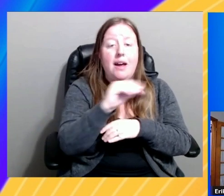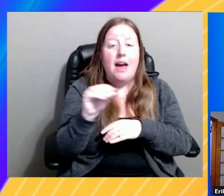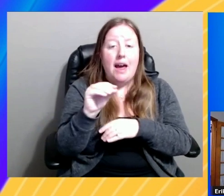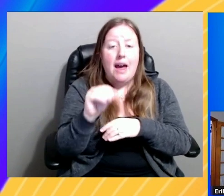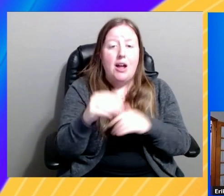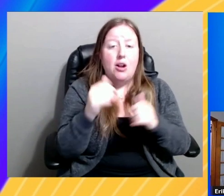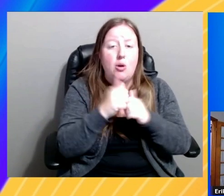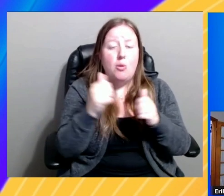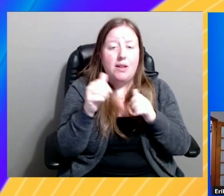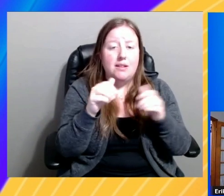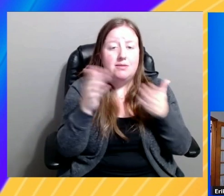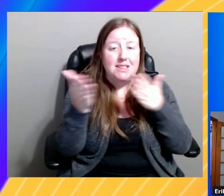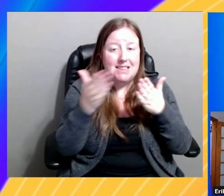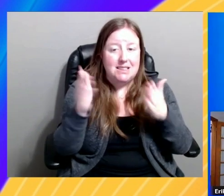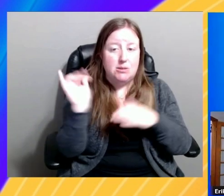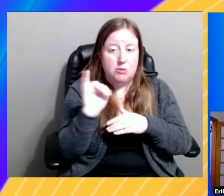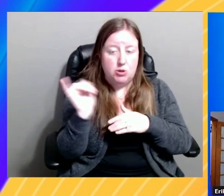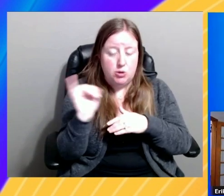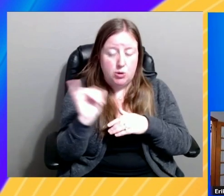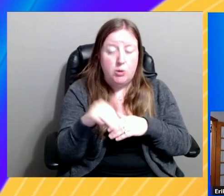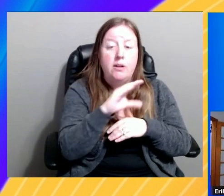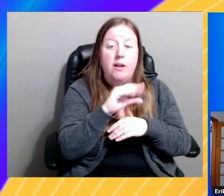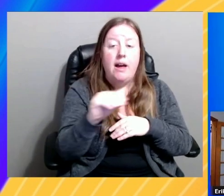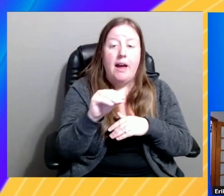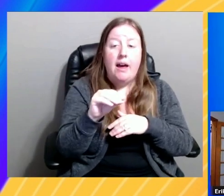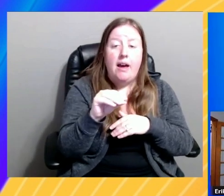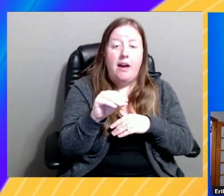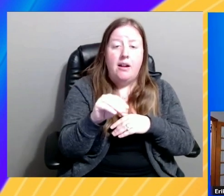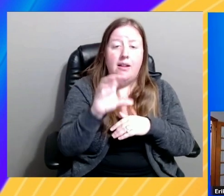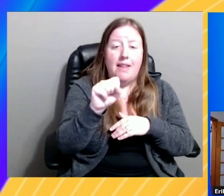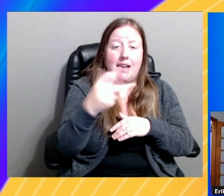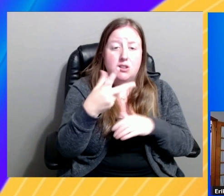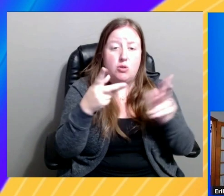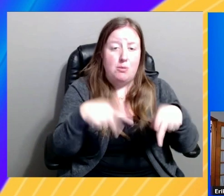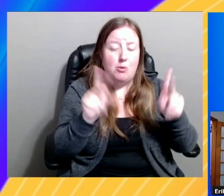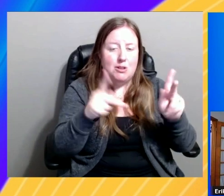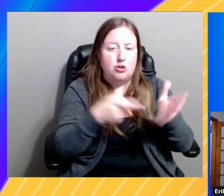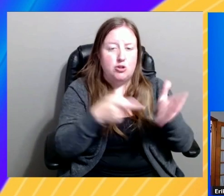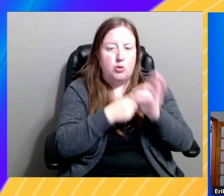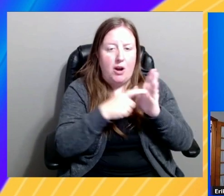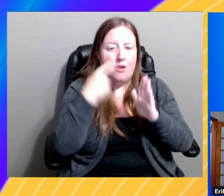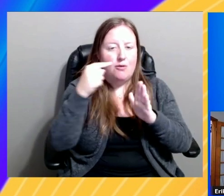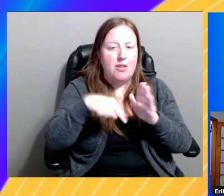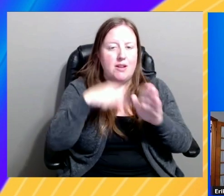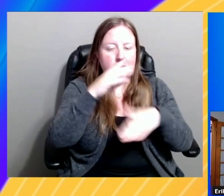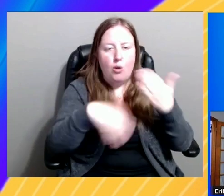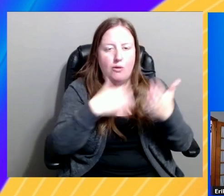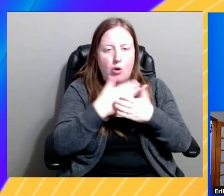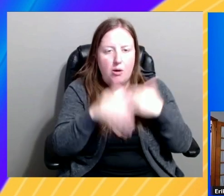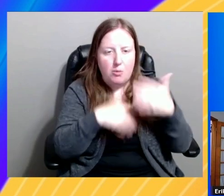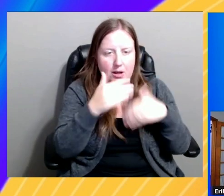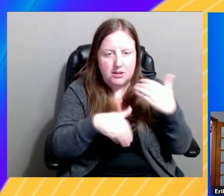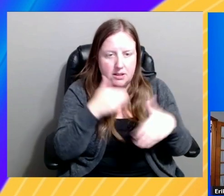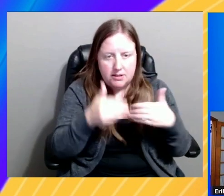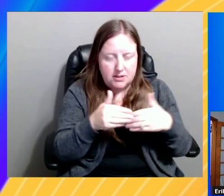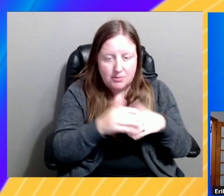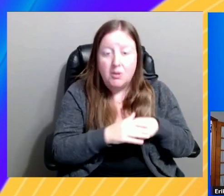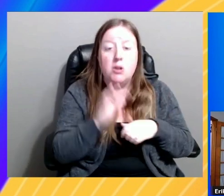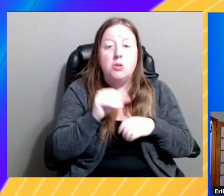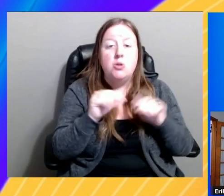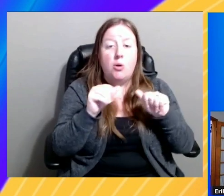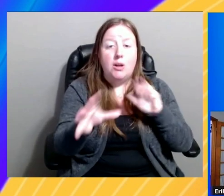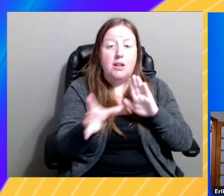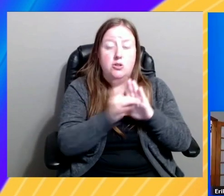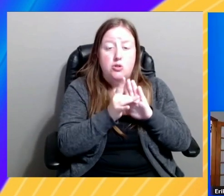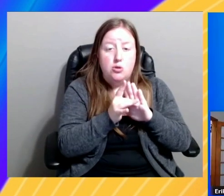first place, as well as attach some S3 permissions that are required for this overall process. So we can actually choose to